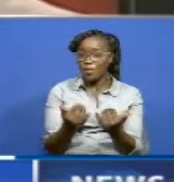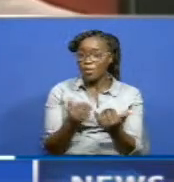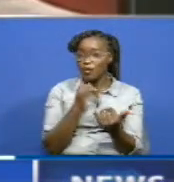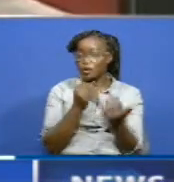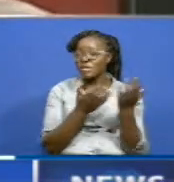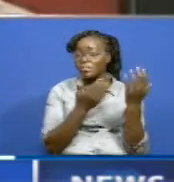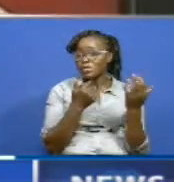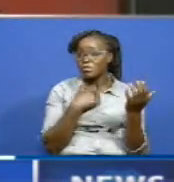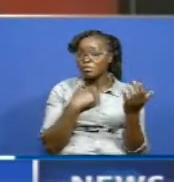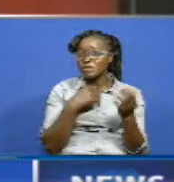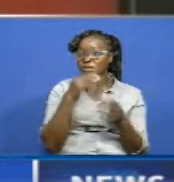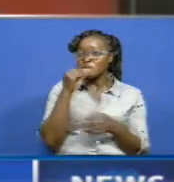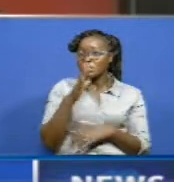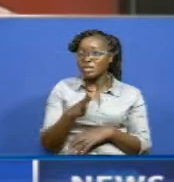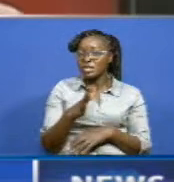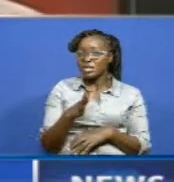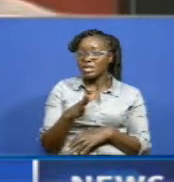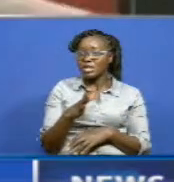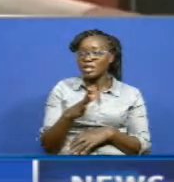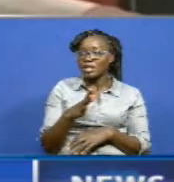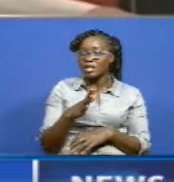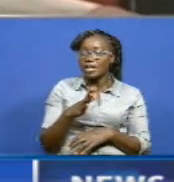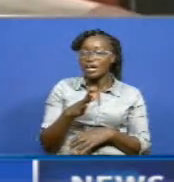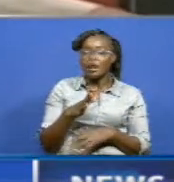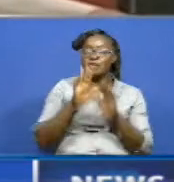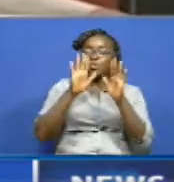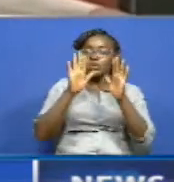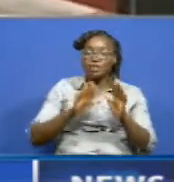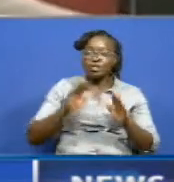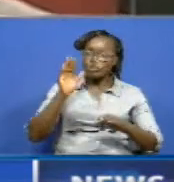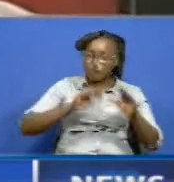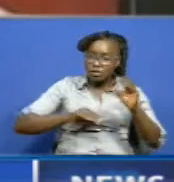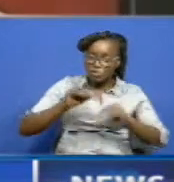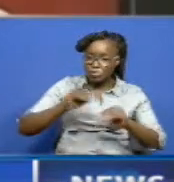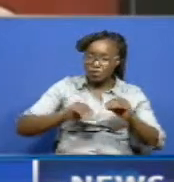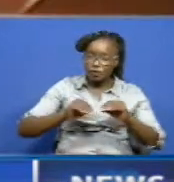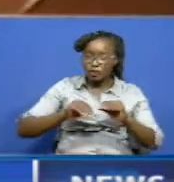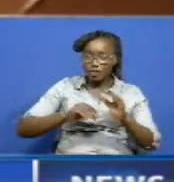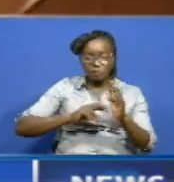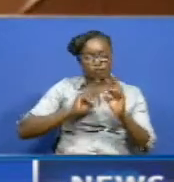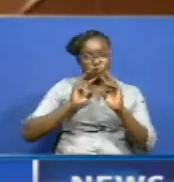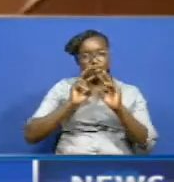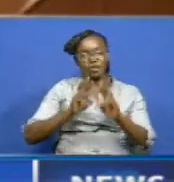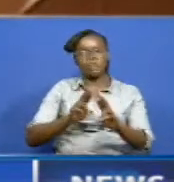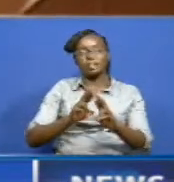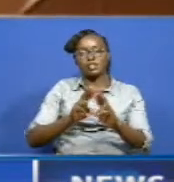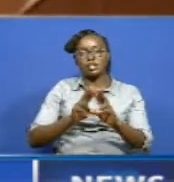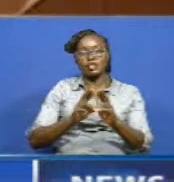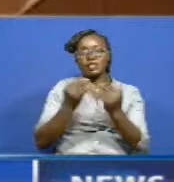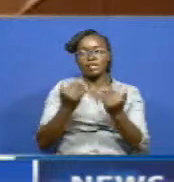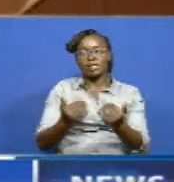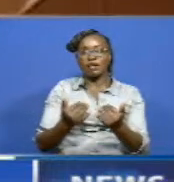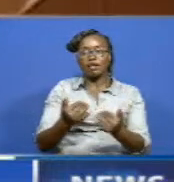expect me, Mr. Speaker, to make meaningful contribution, having looked at the report just now. We need to have a